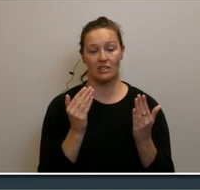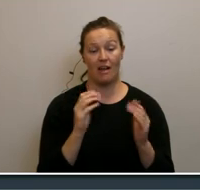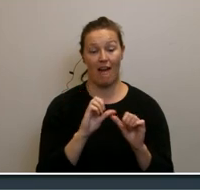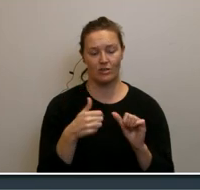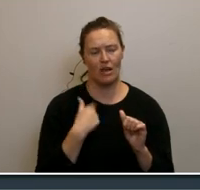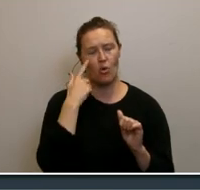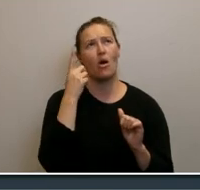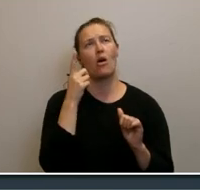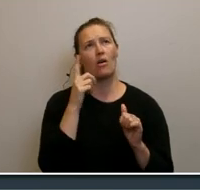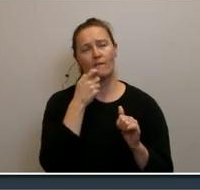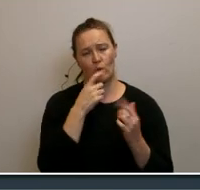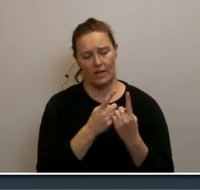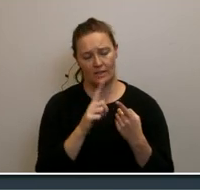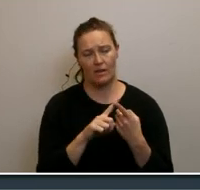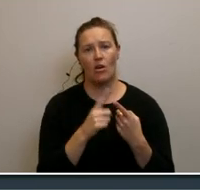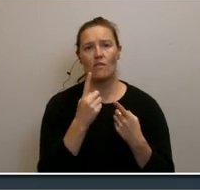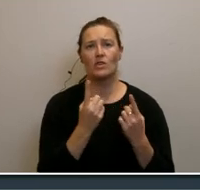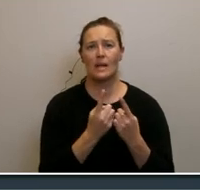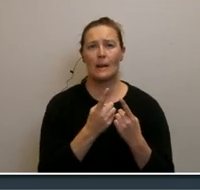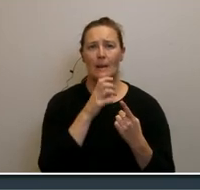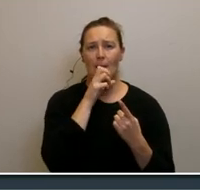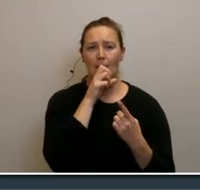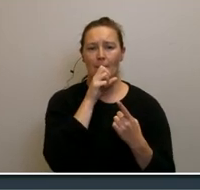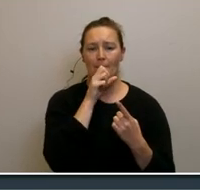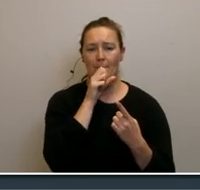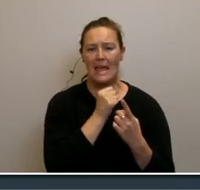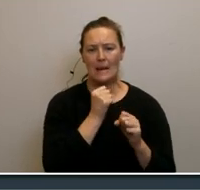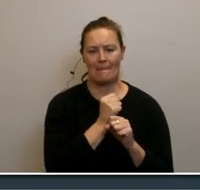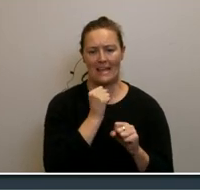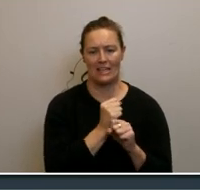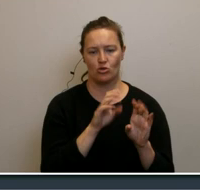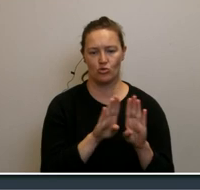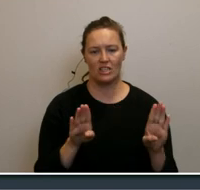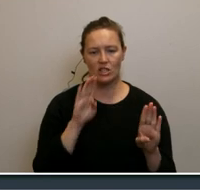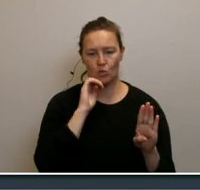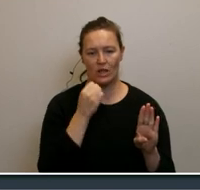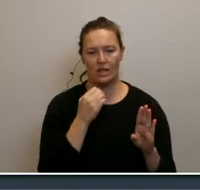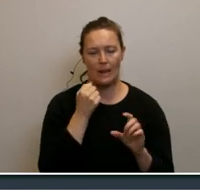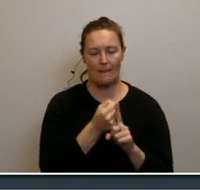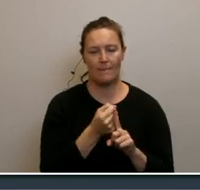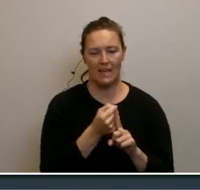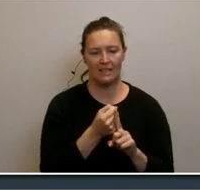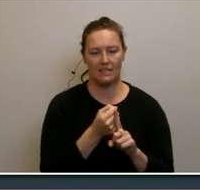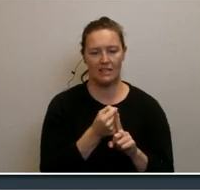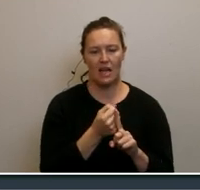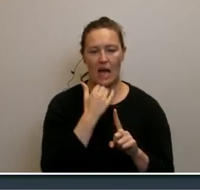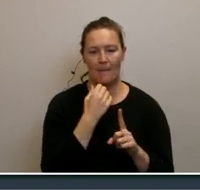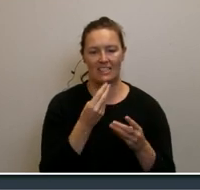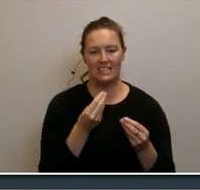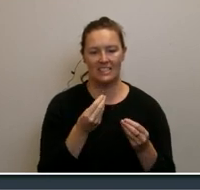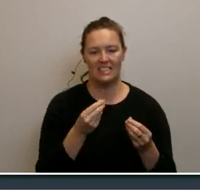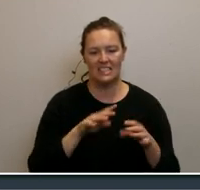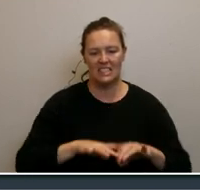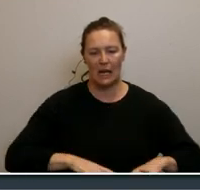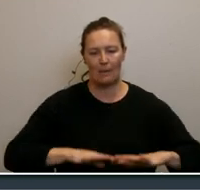head. The first is man-made structures along that coast are going to impact on the flow of sediment below the waterline. So I'd like to